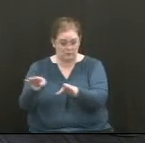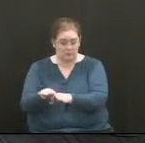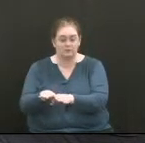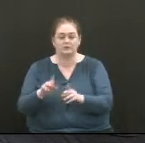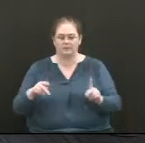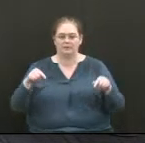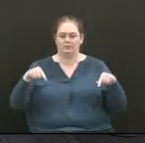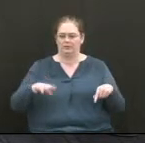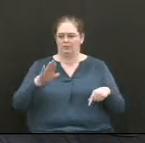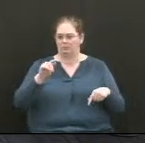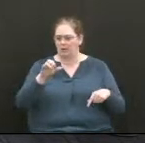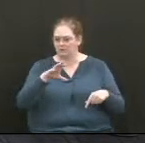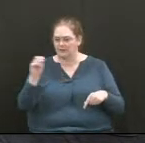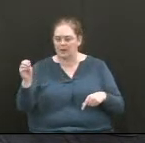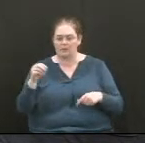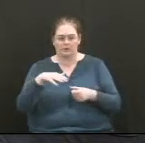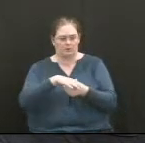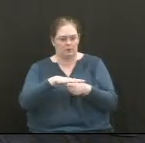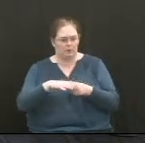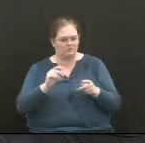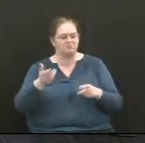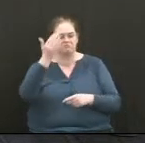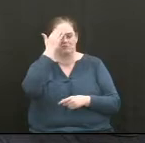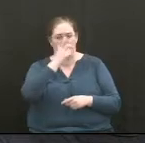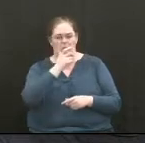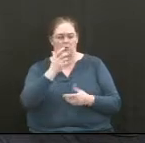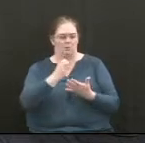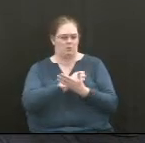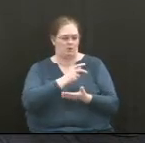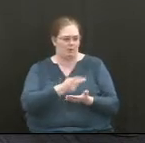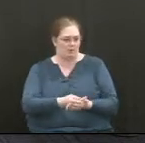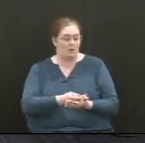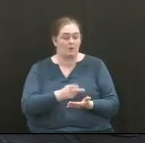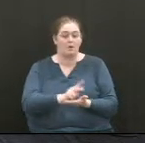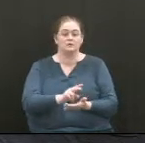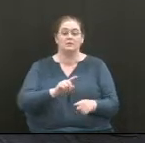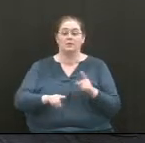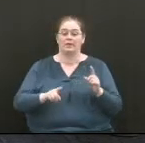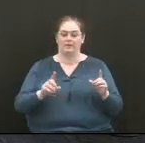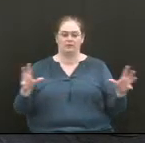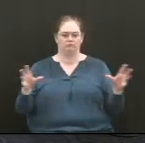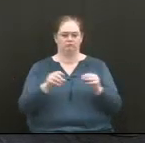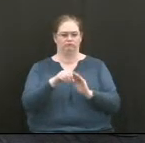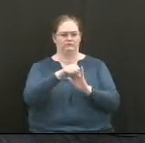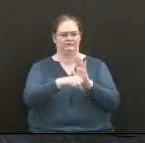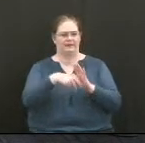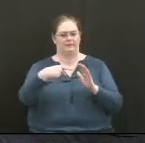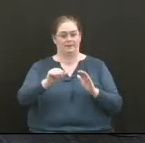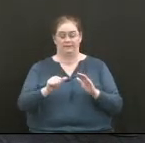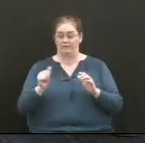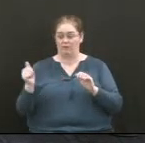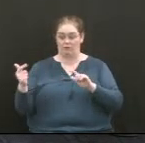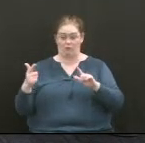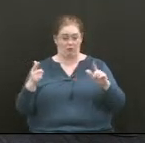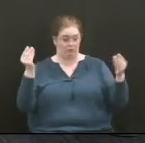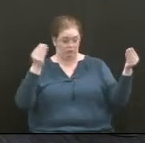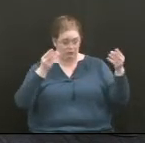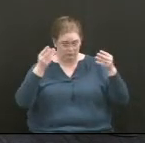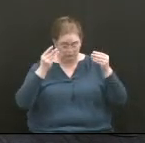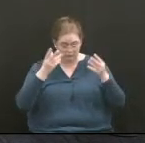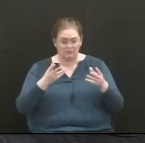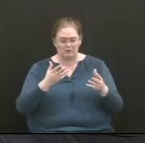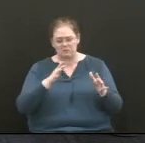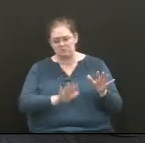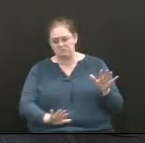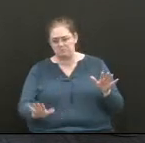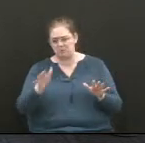County locally will know who won or lost, and that in the state of Pennsylvania, with every counting reporting, we can have a good